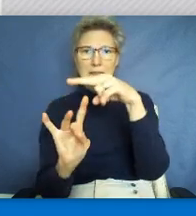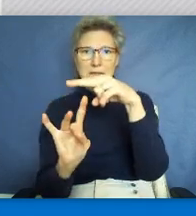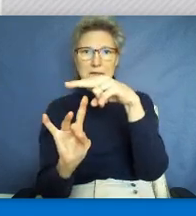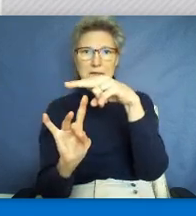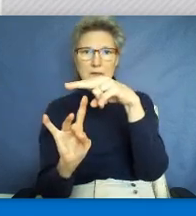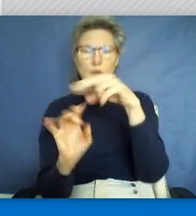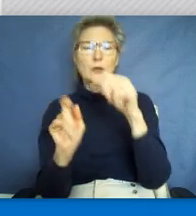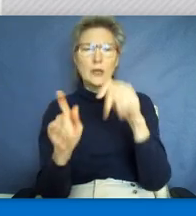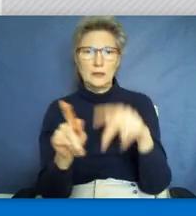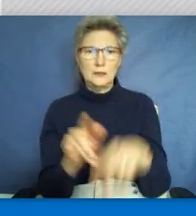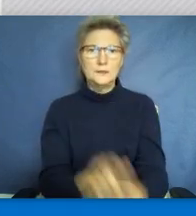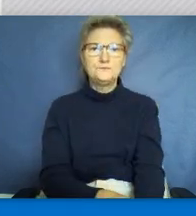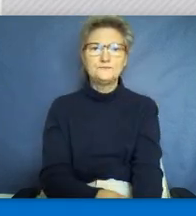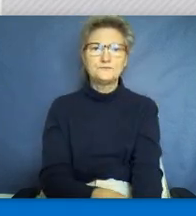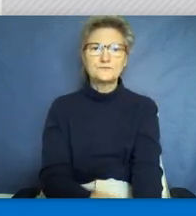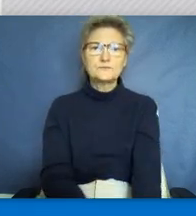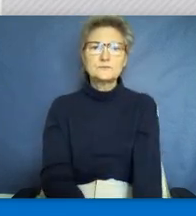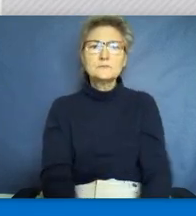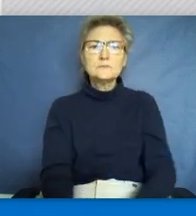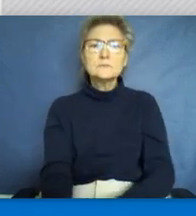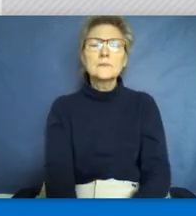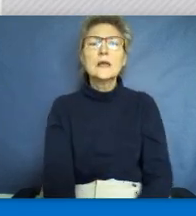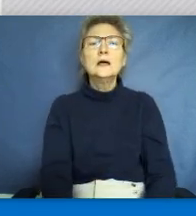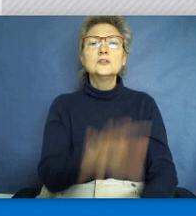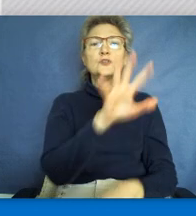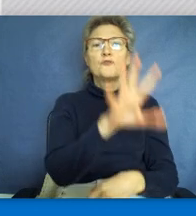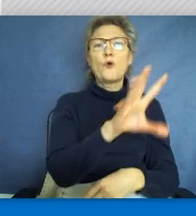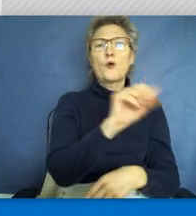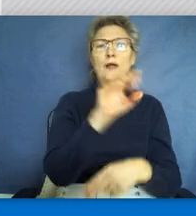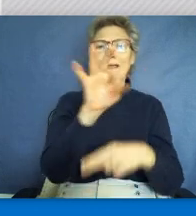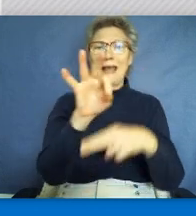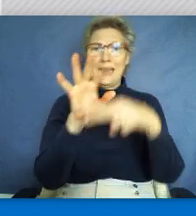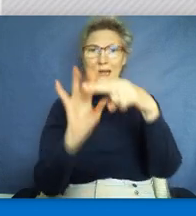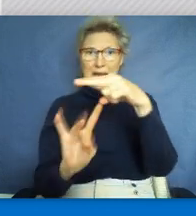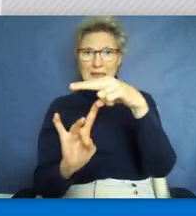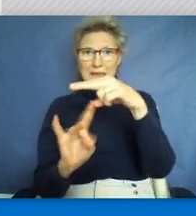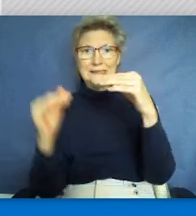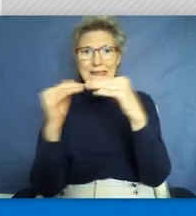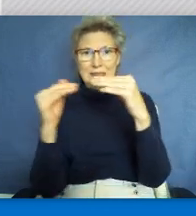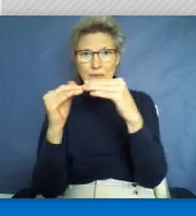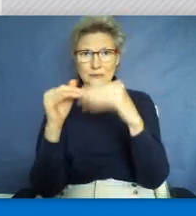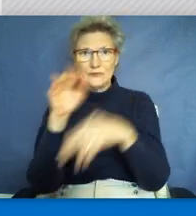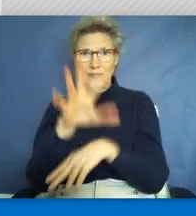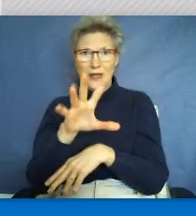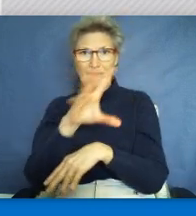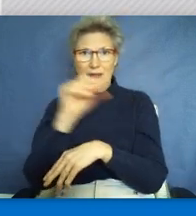9/8. Awesome. All right, I'm just going to quickly rewrite that so that I'm ready to solve.